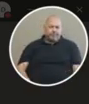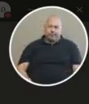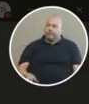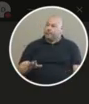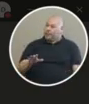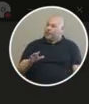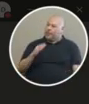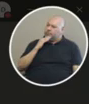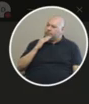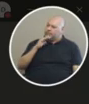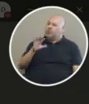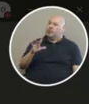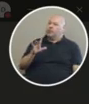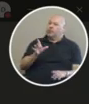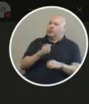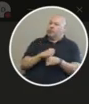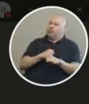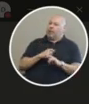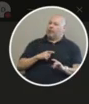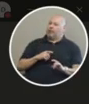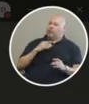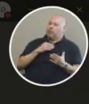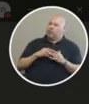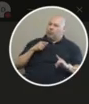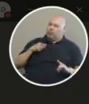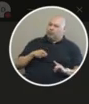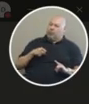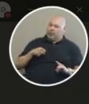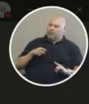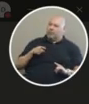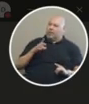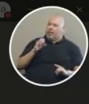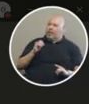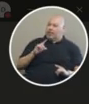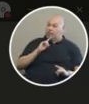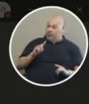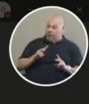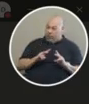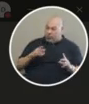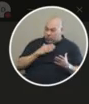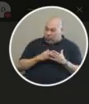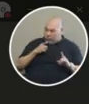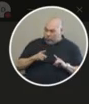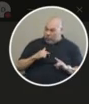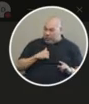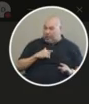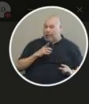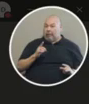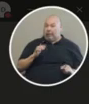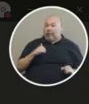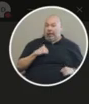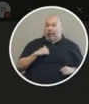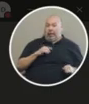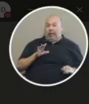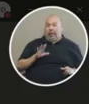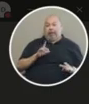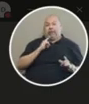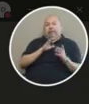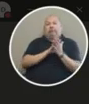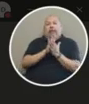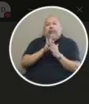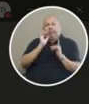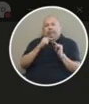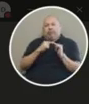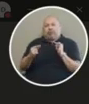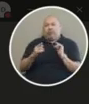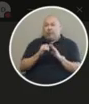Well, I think you make an interesting point and a very good one. And I would nicely